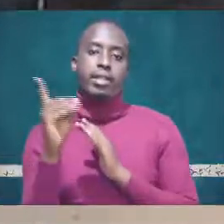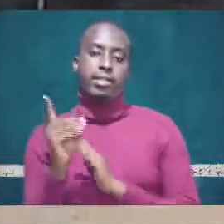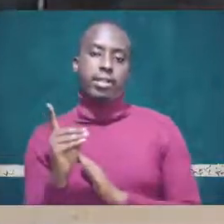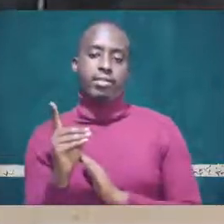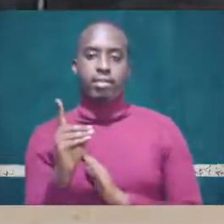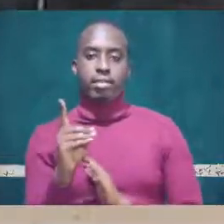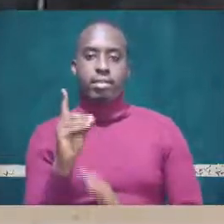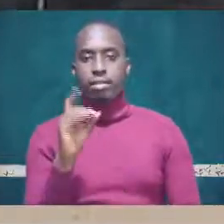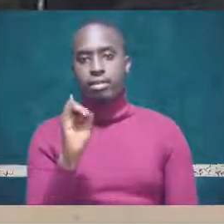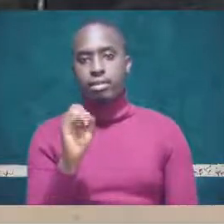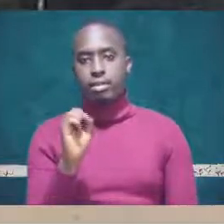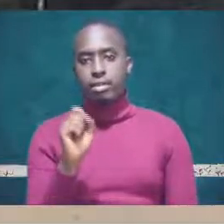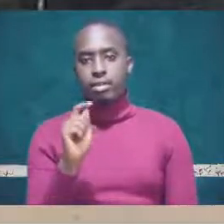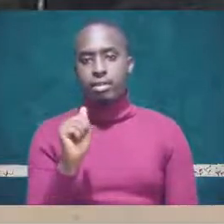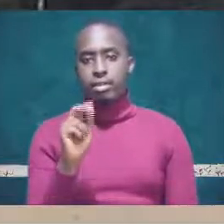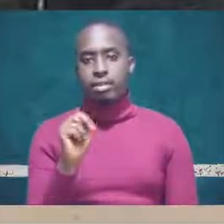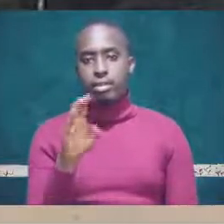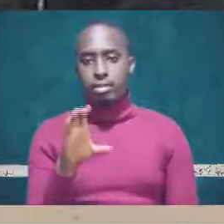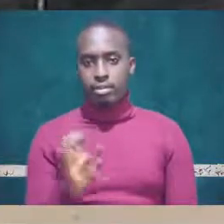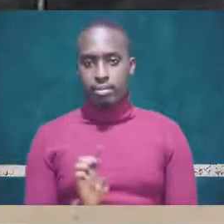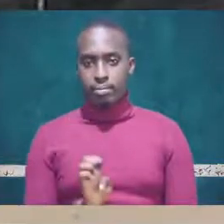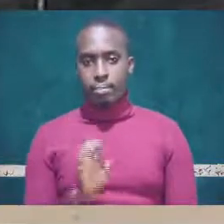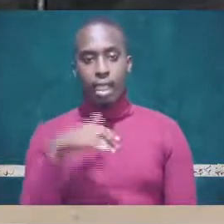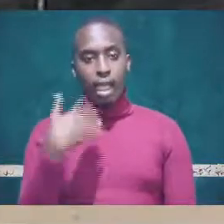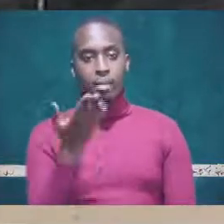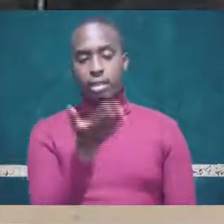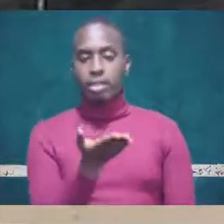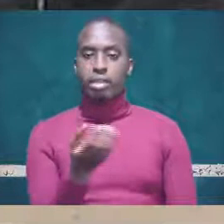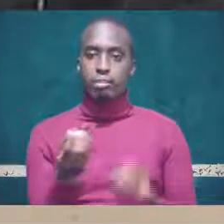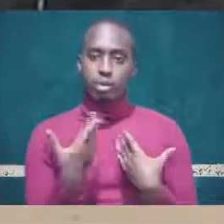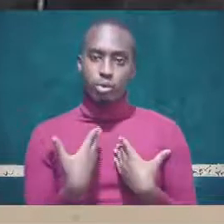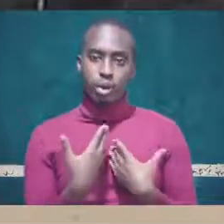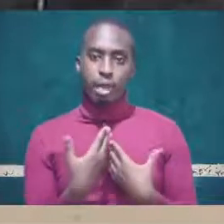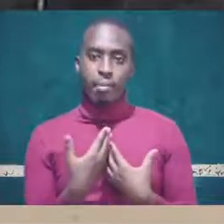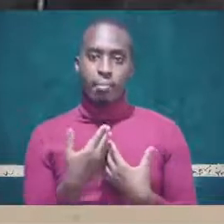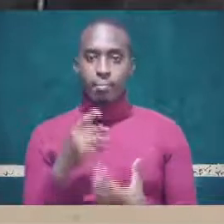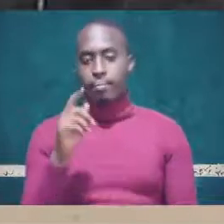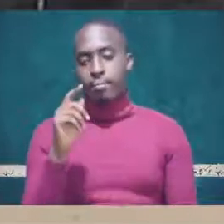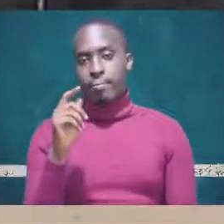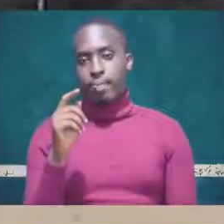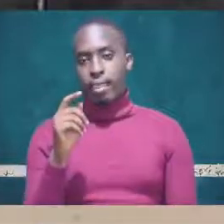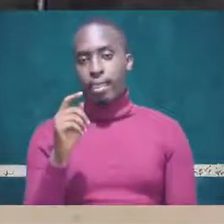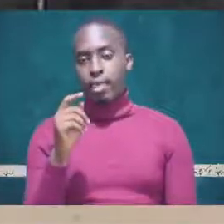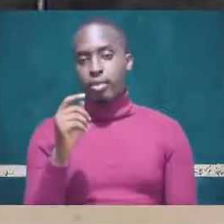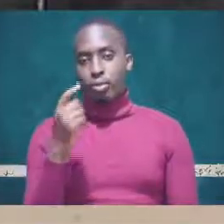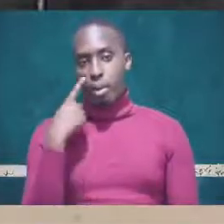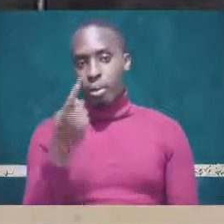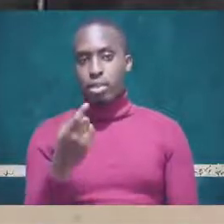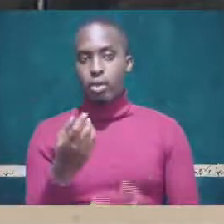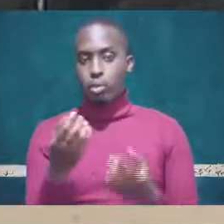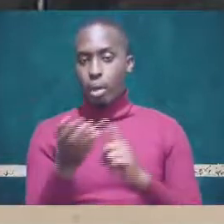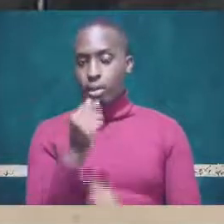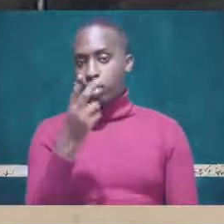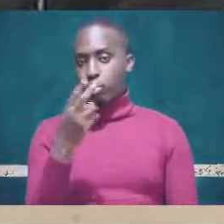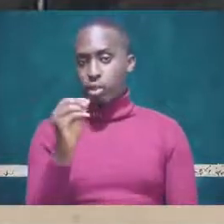By the distance. And so, this is now going to give us the thrust. Thrust there you can see is